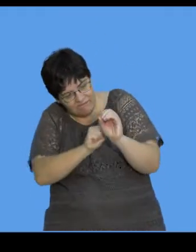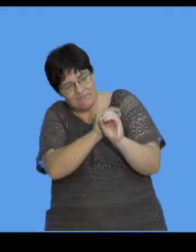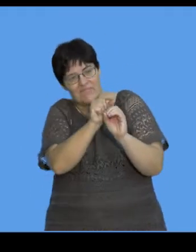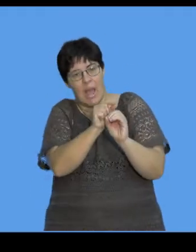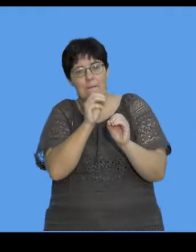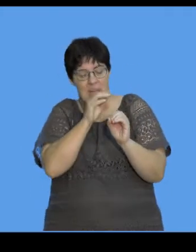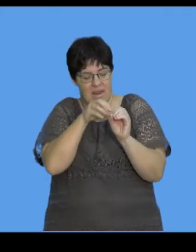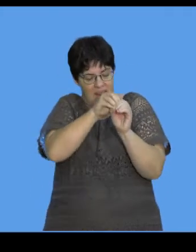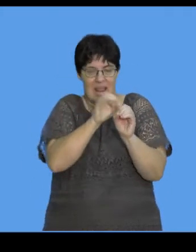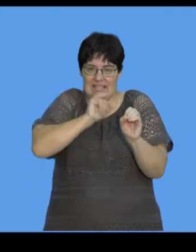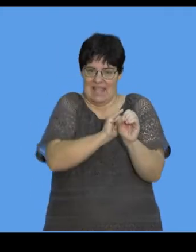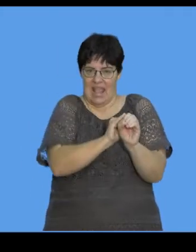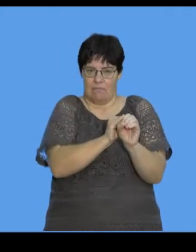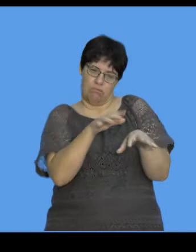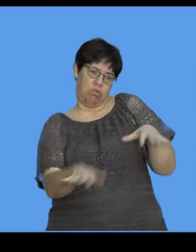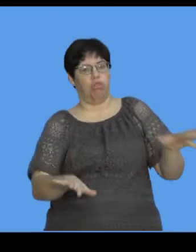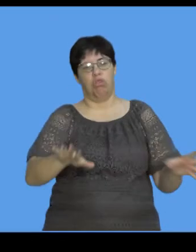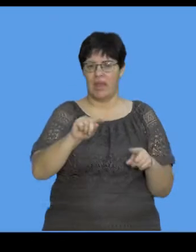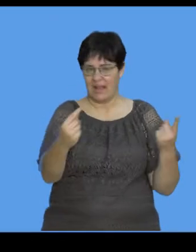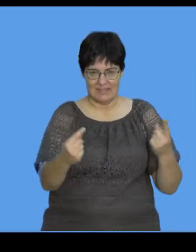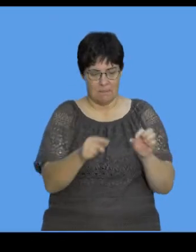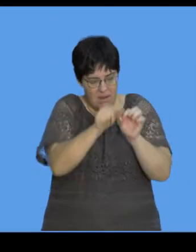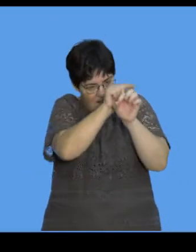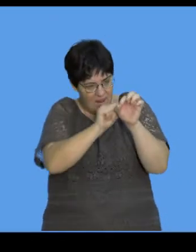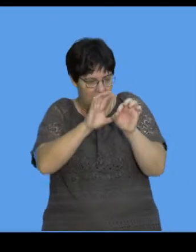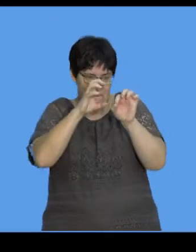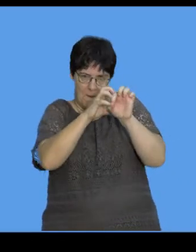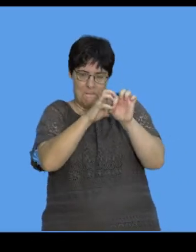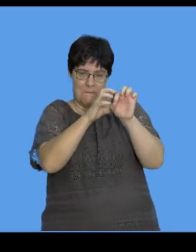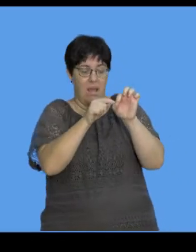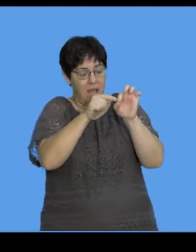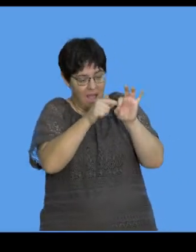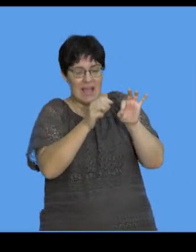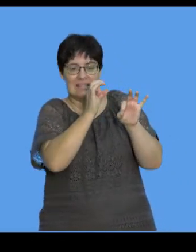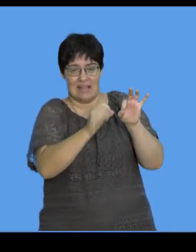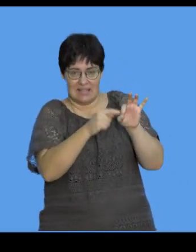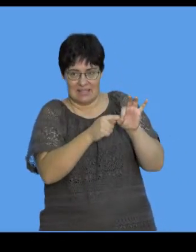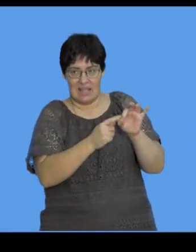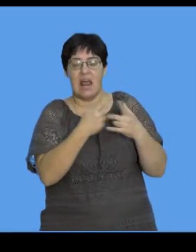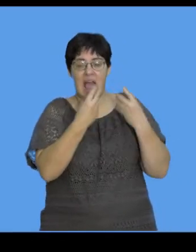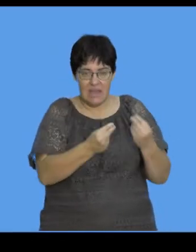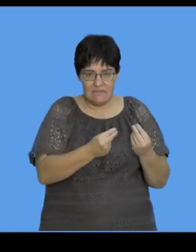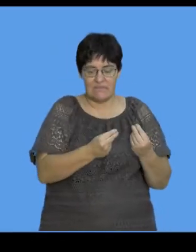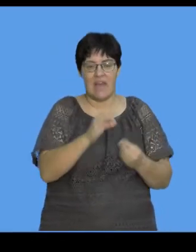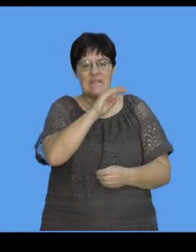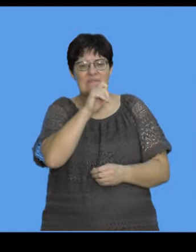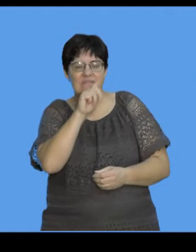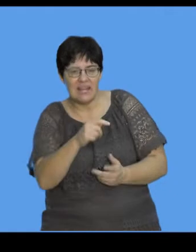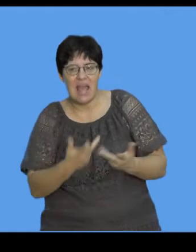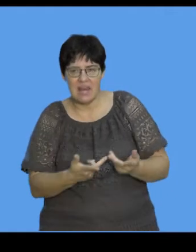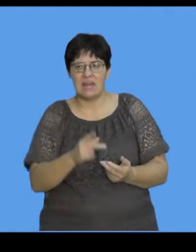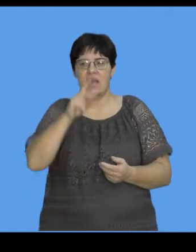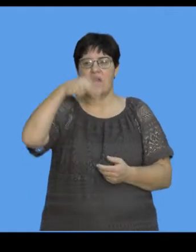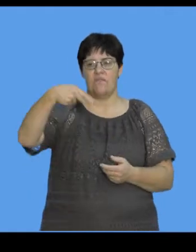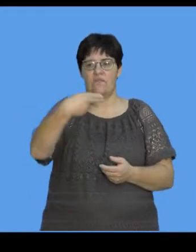that keeps everything in, all right? That cell membrane is made up of lipids, fats, and